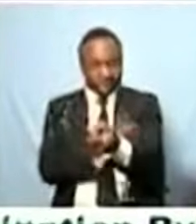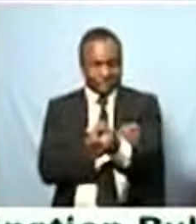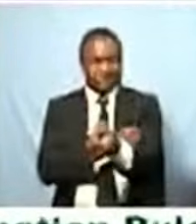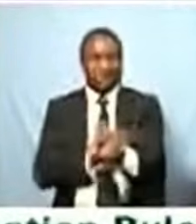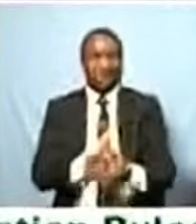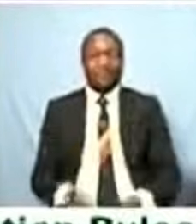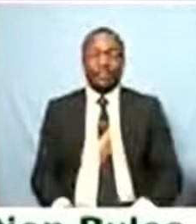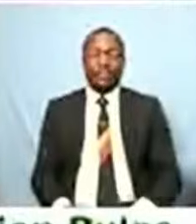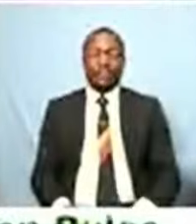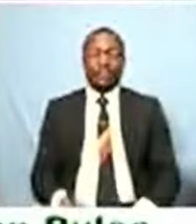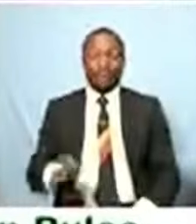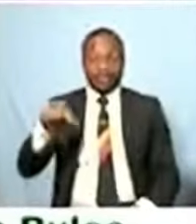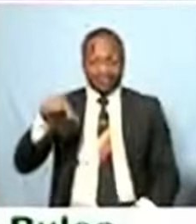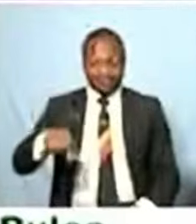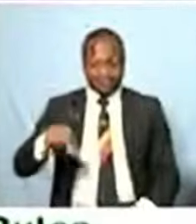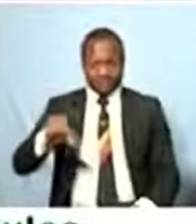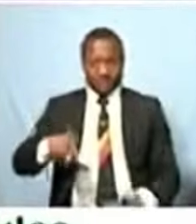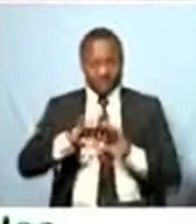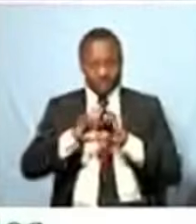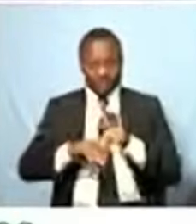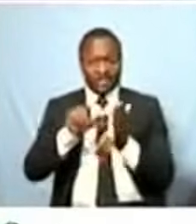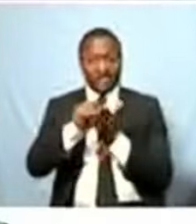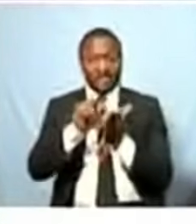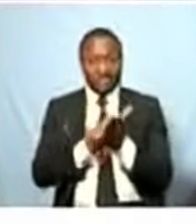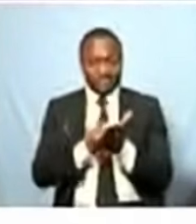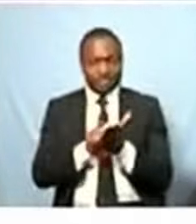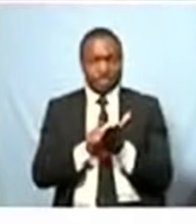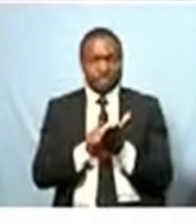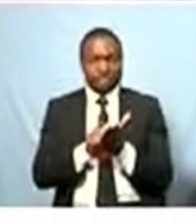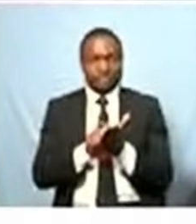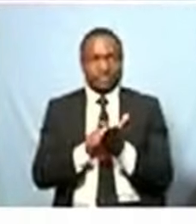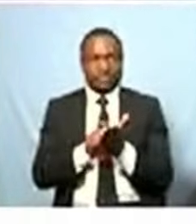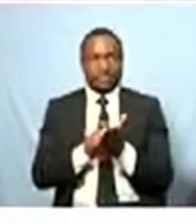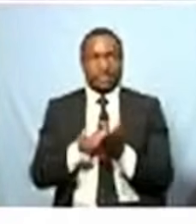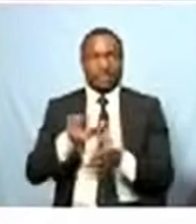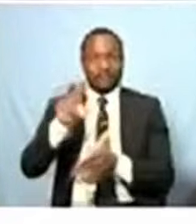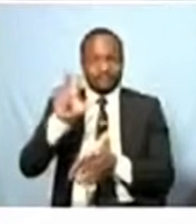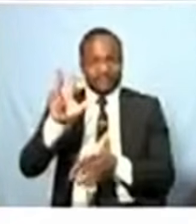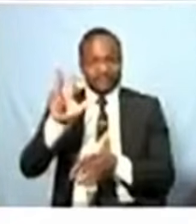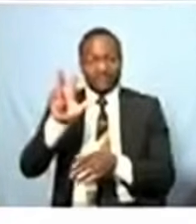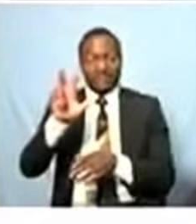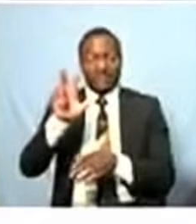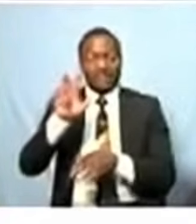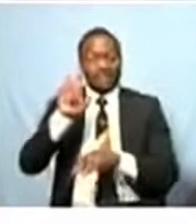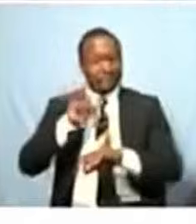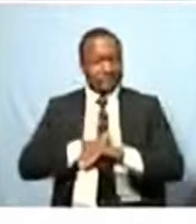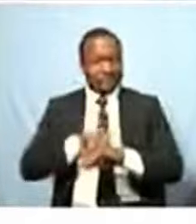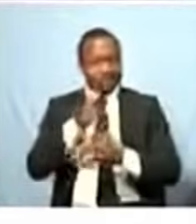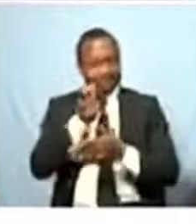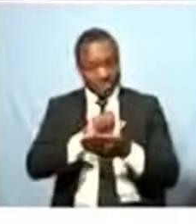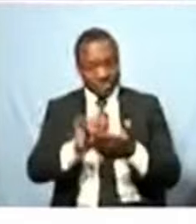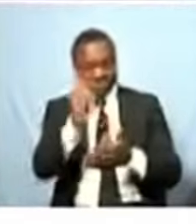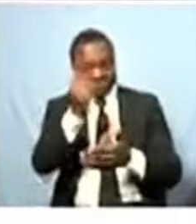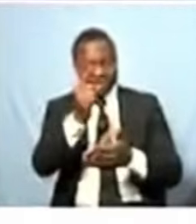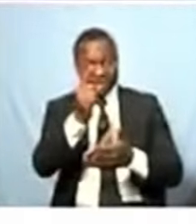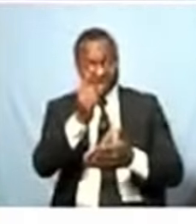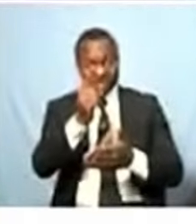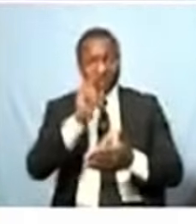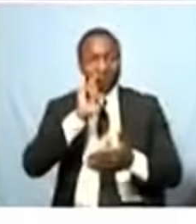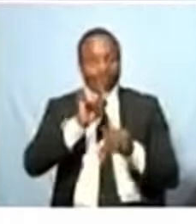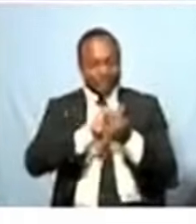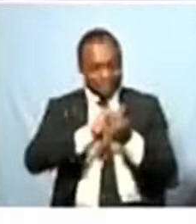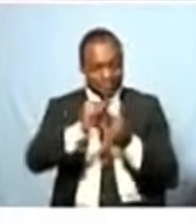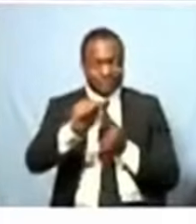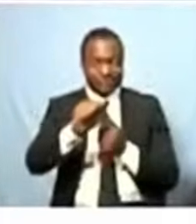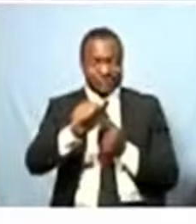The requirement under the current law, Madam Speaker, is that within 3 attempts, you write your first attempt, you must pass